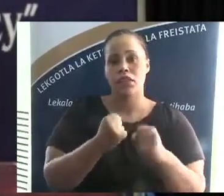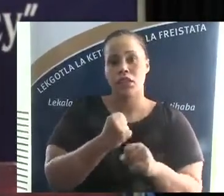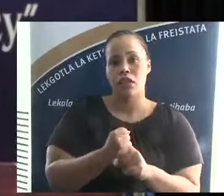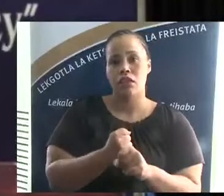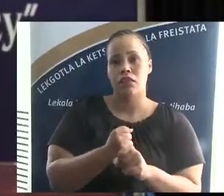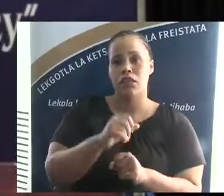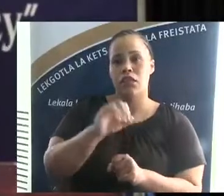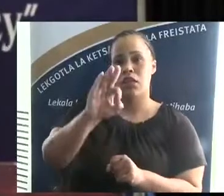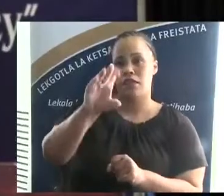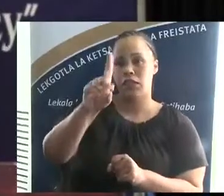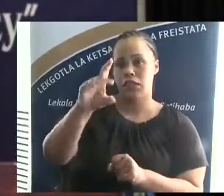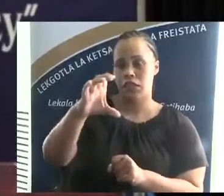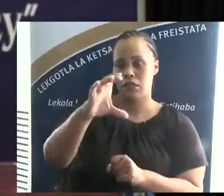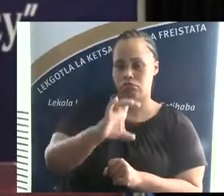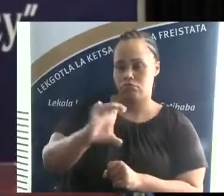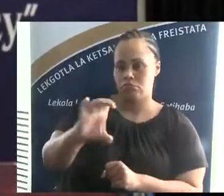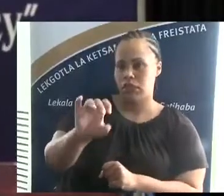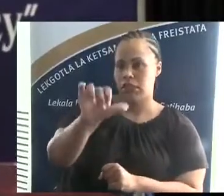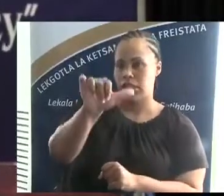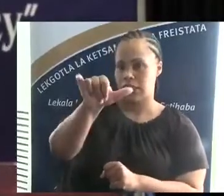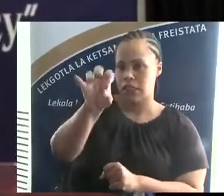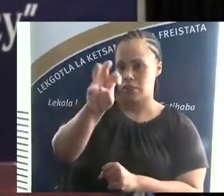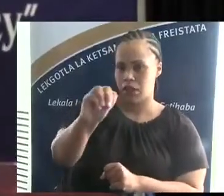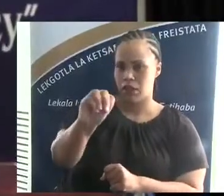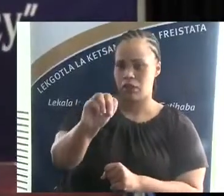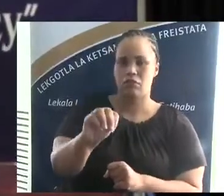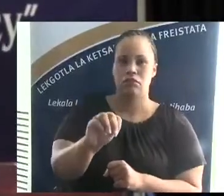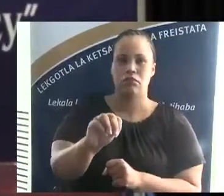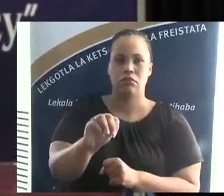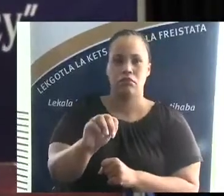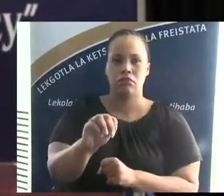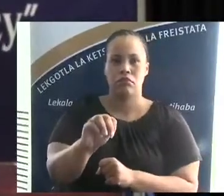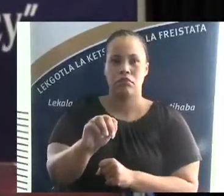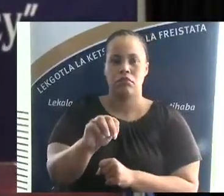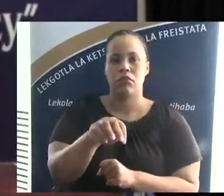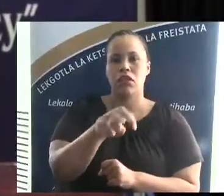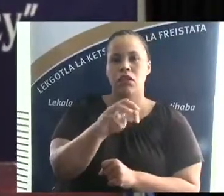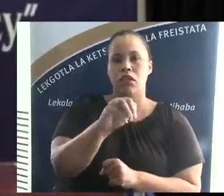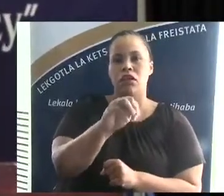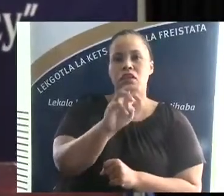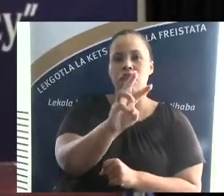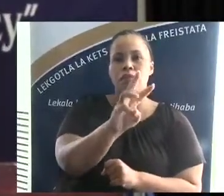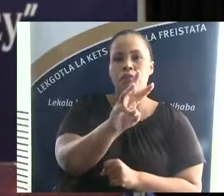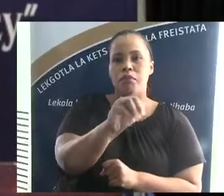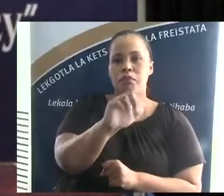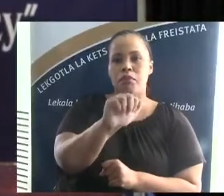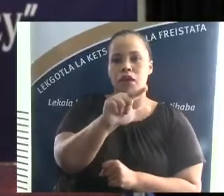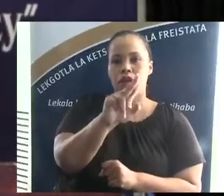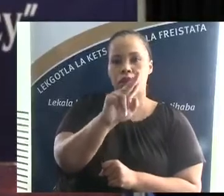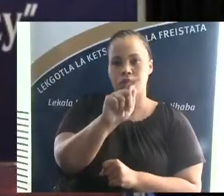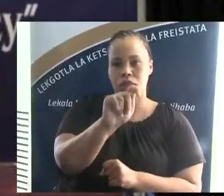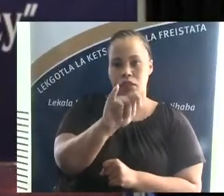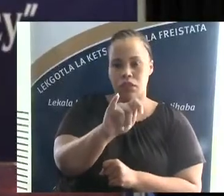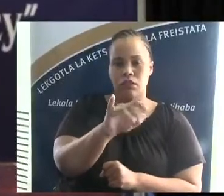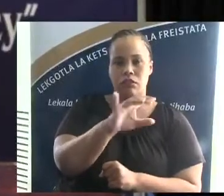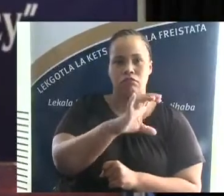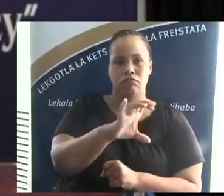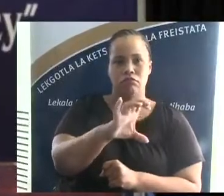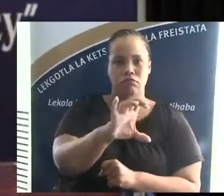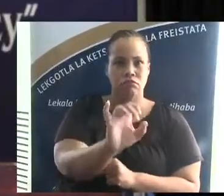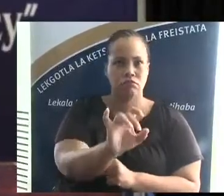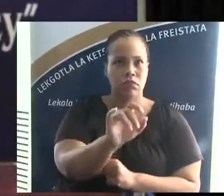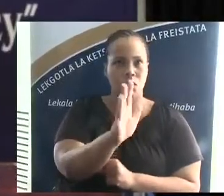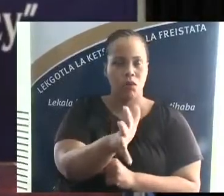FDC is 6 million, Maluti Apofung Special Economic Zone 20 million, Free State Gambling and Liquor